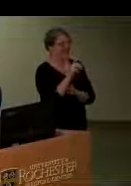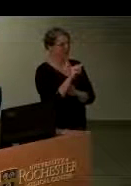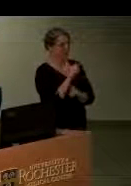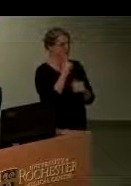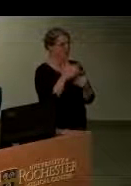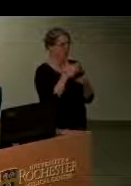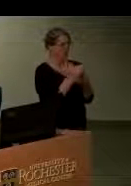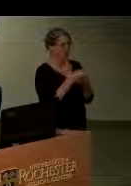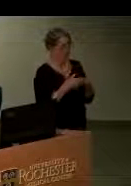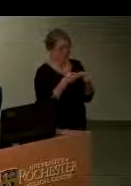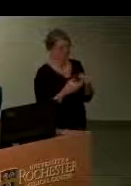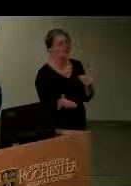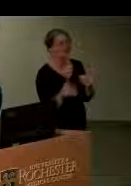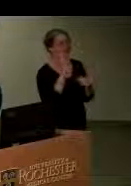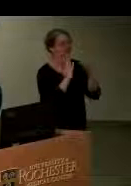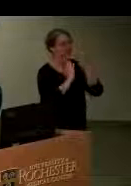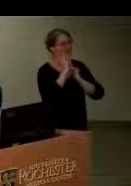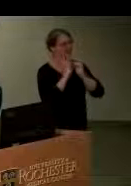course.